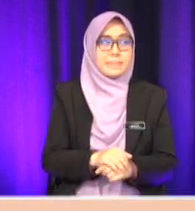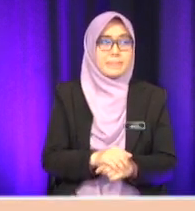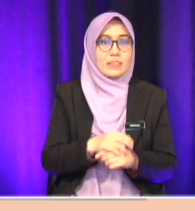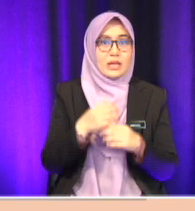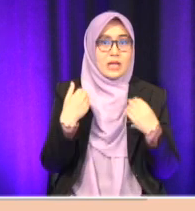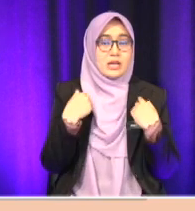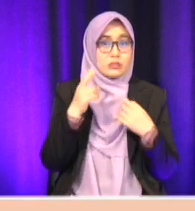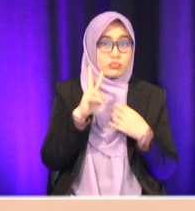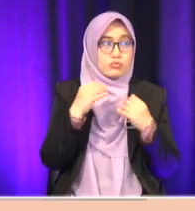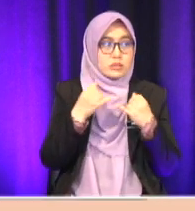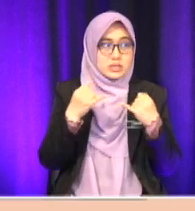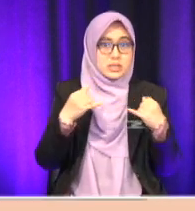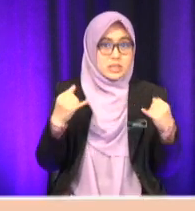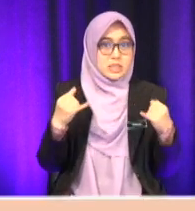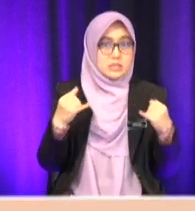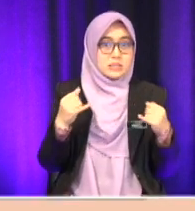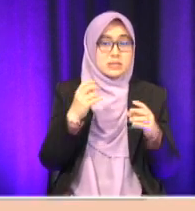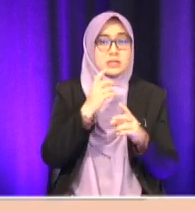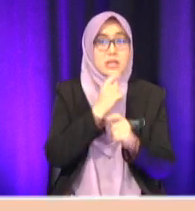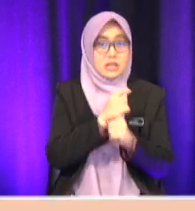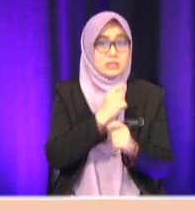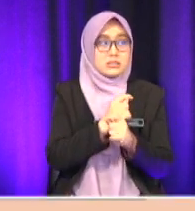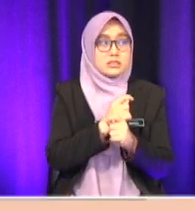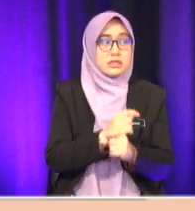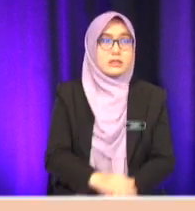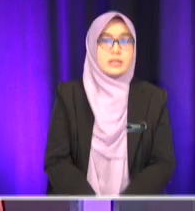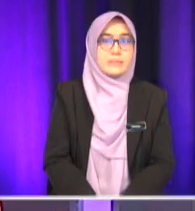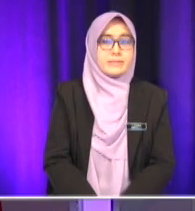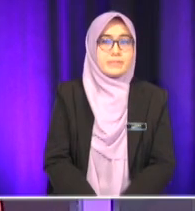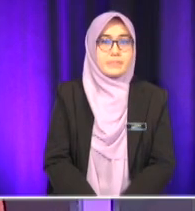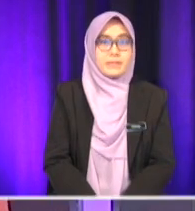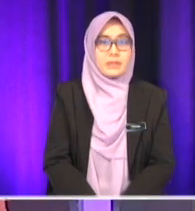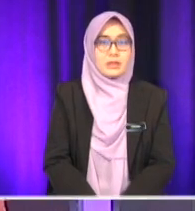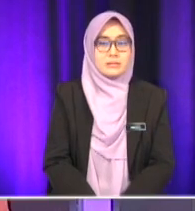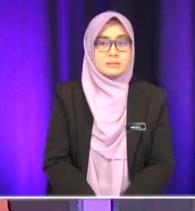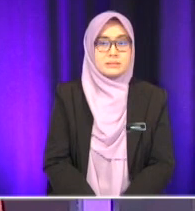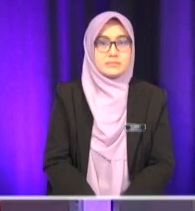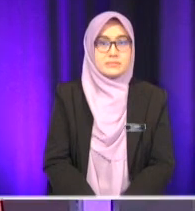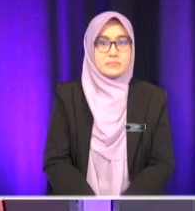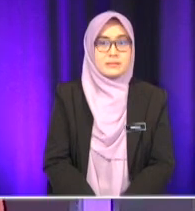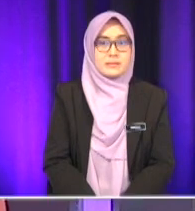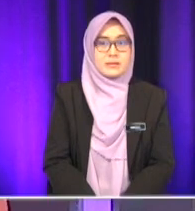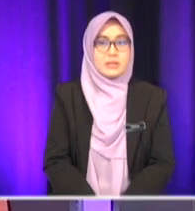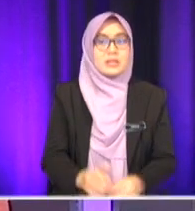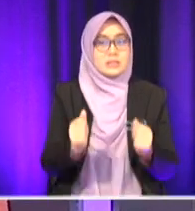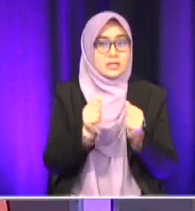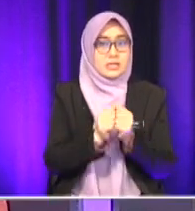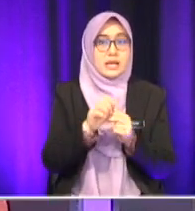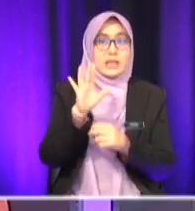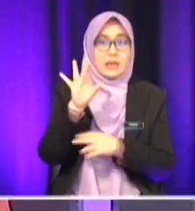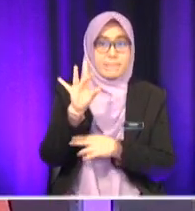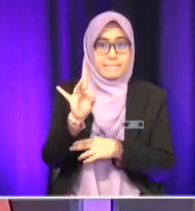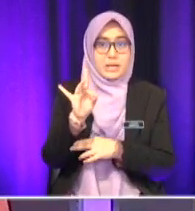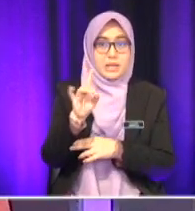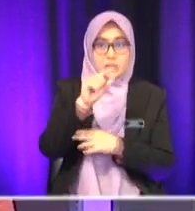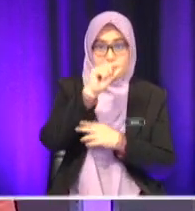we call this part the limited response part. Okay, so the 2 types of tasks with 8 questions. Okay, so